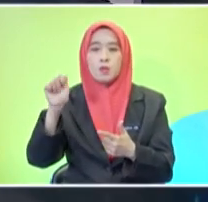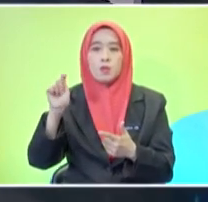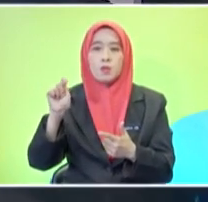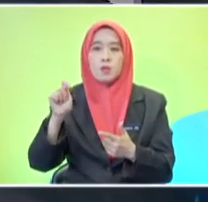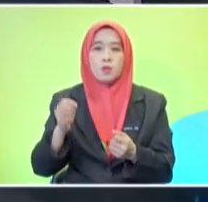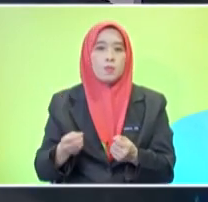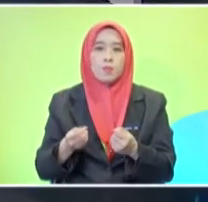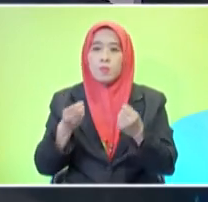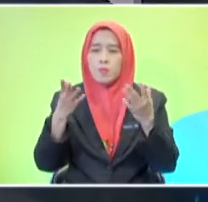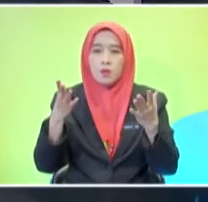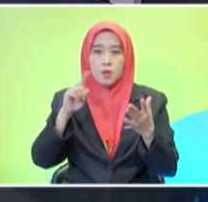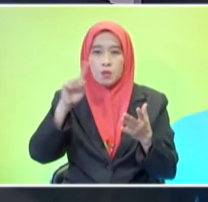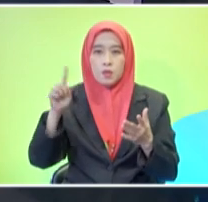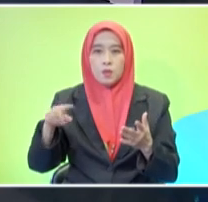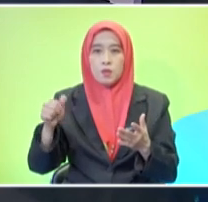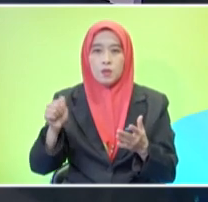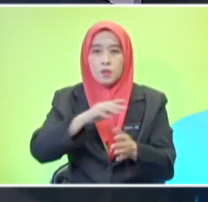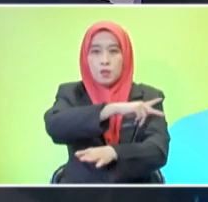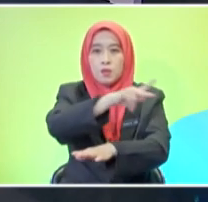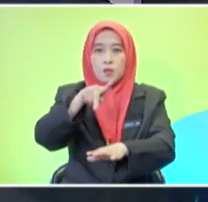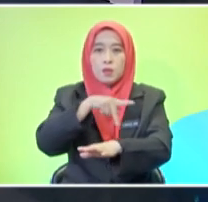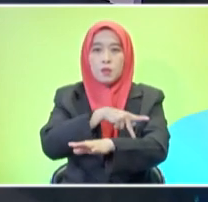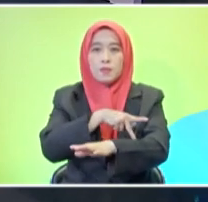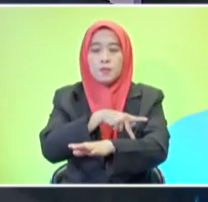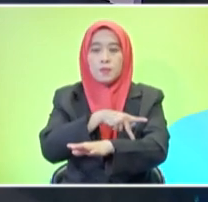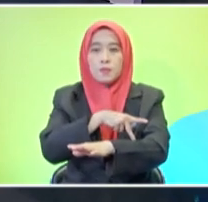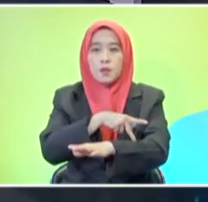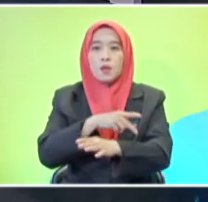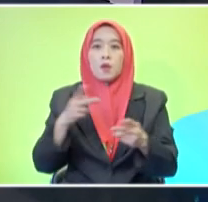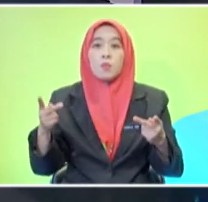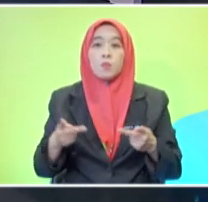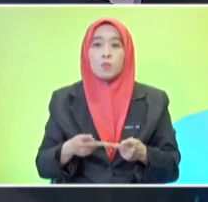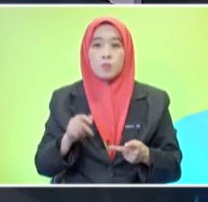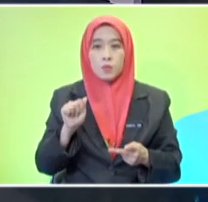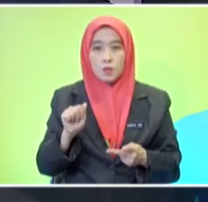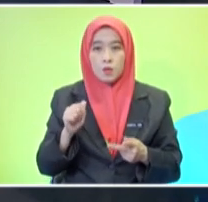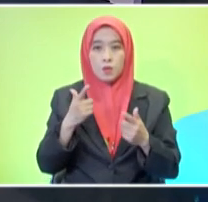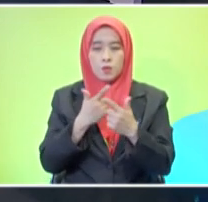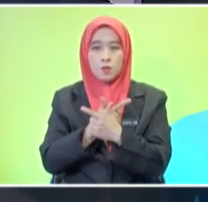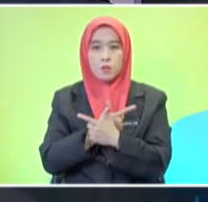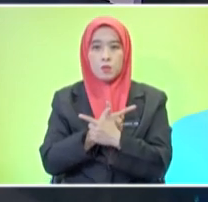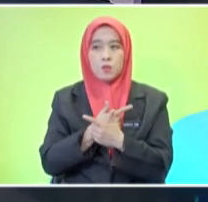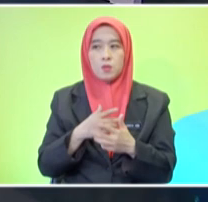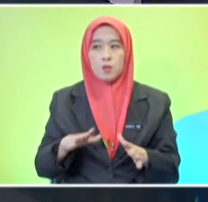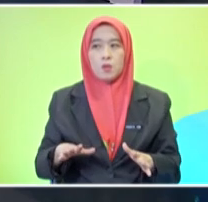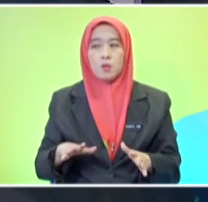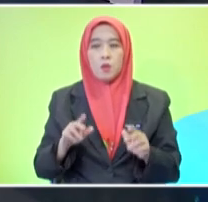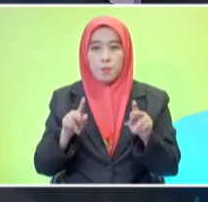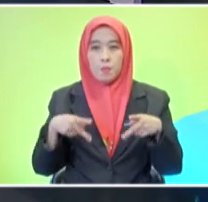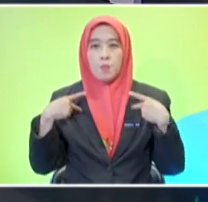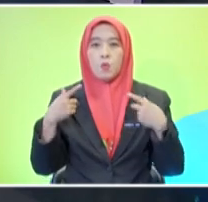in there. Yes. Mm-hmm. So, but as for the ones in pot A, mm-hmm, they have to compete for it. Right. Okay.